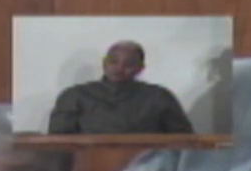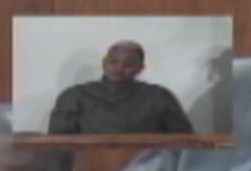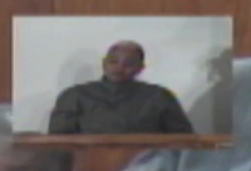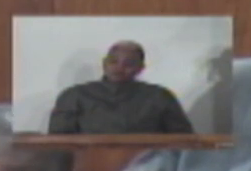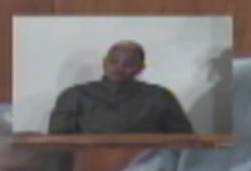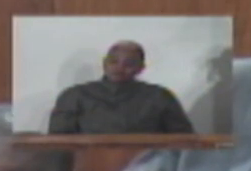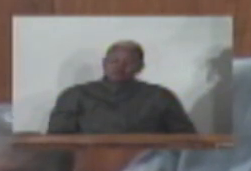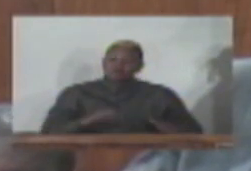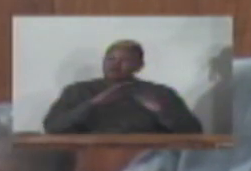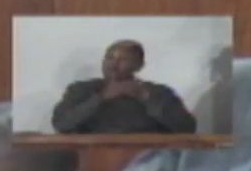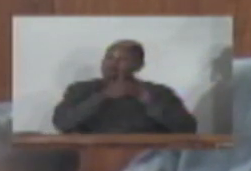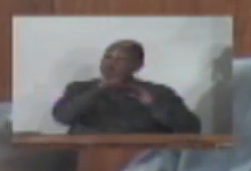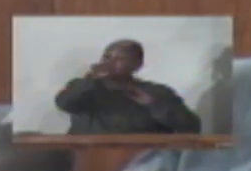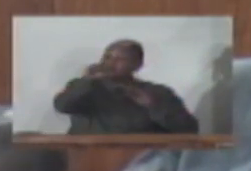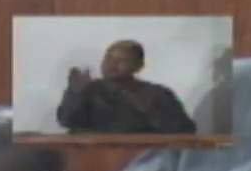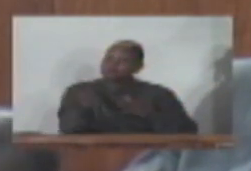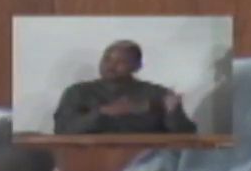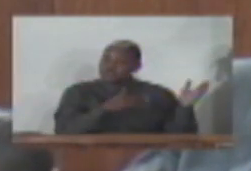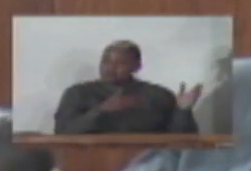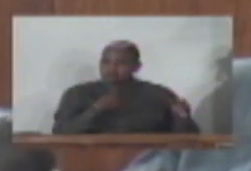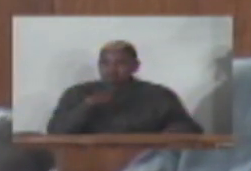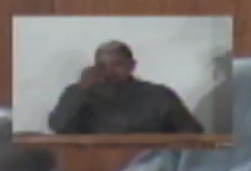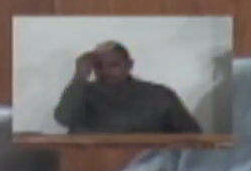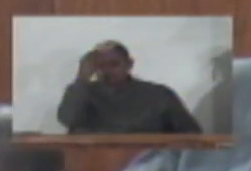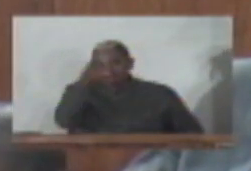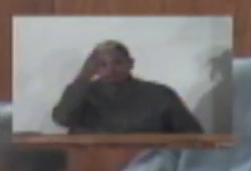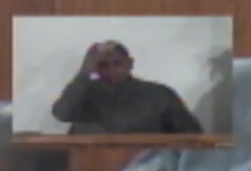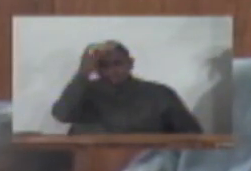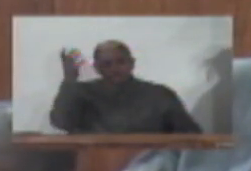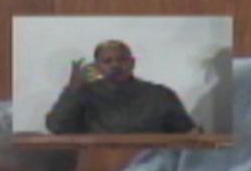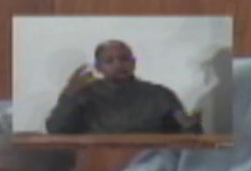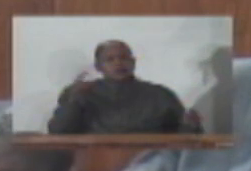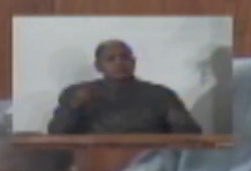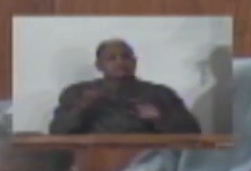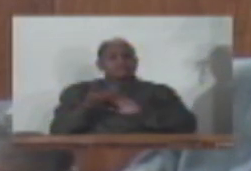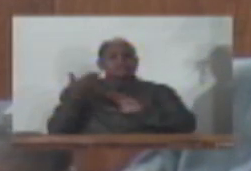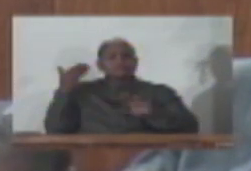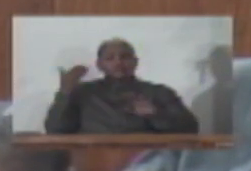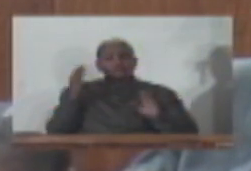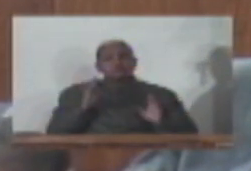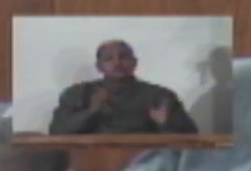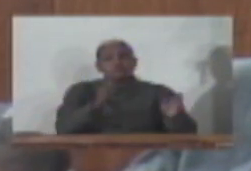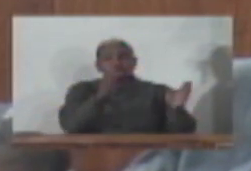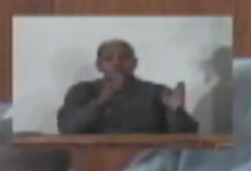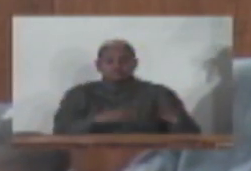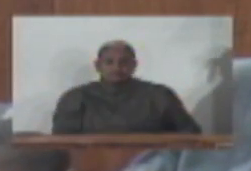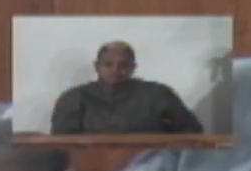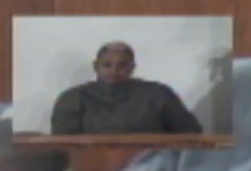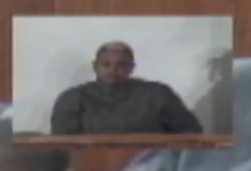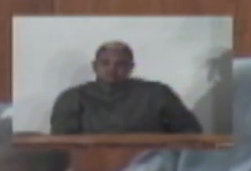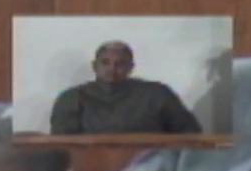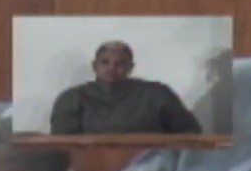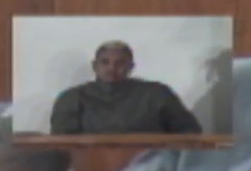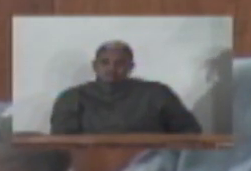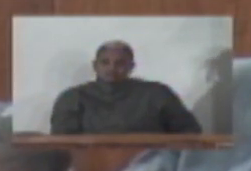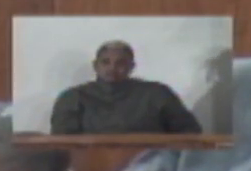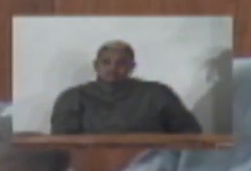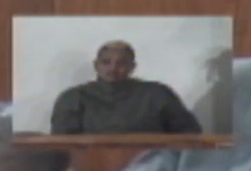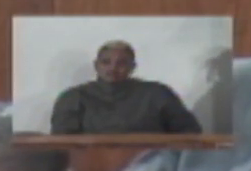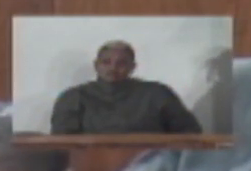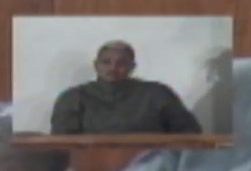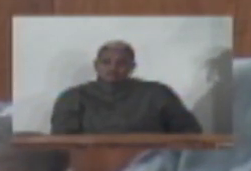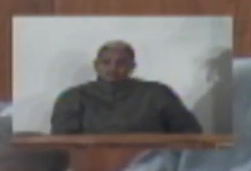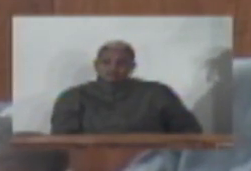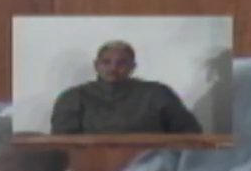And I'm saying this bearing in mind what has happened to the Bahamas. Jamaicans